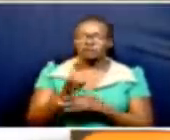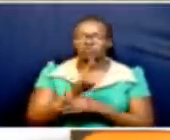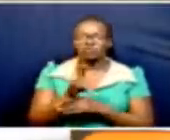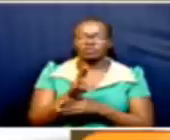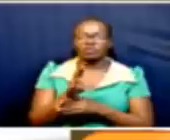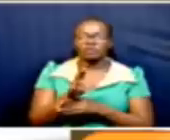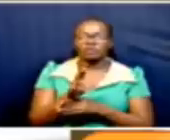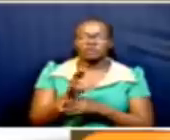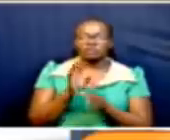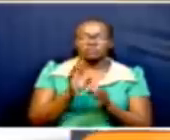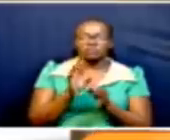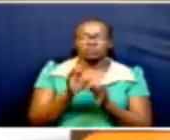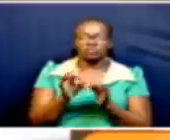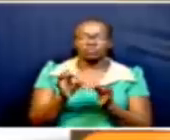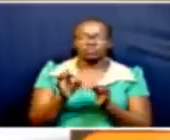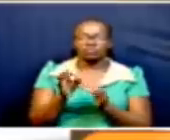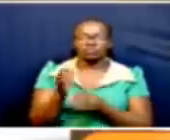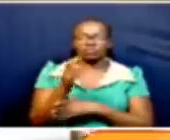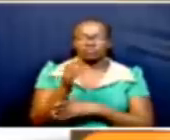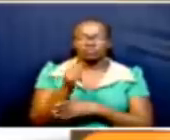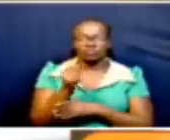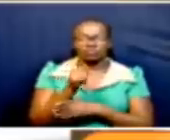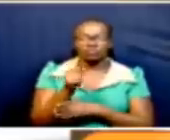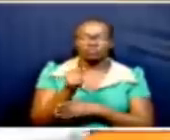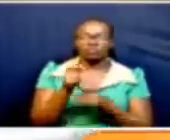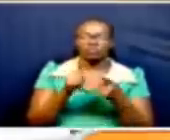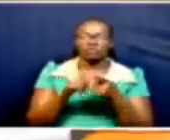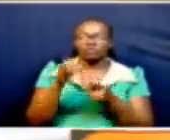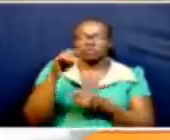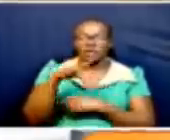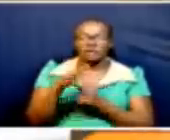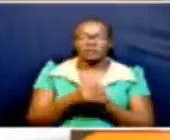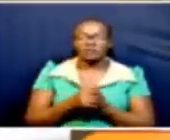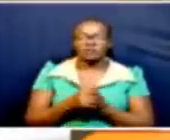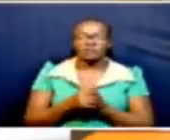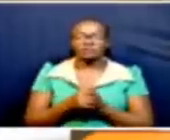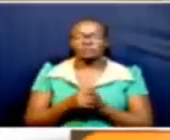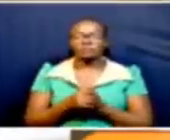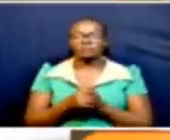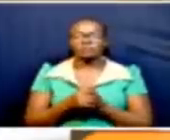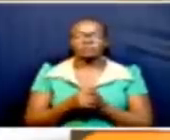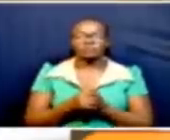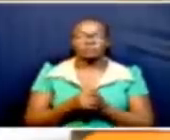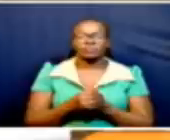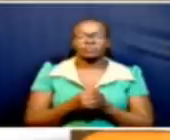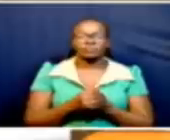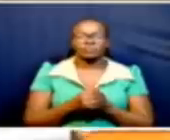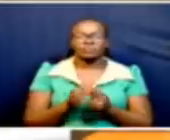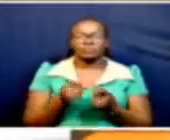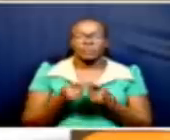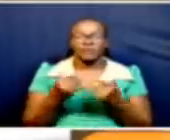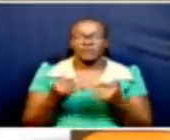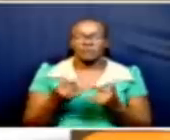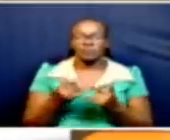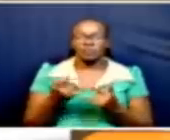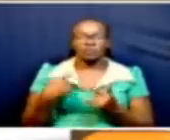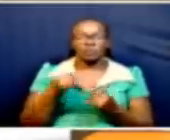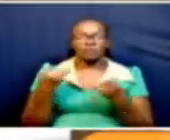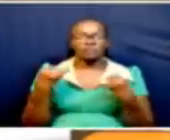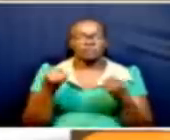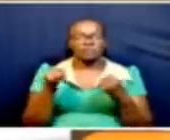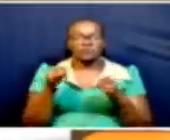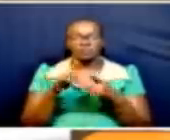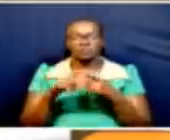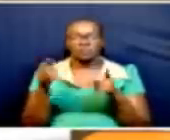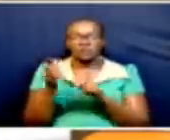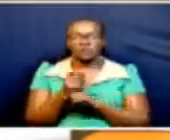lamps to provide light for them. But this kerosene is being taxed. My brother, what are we trying to achieve as a nation?